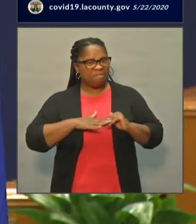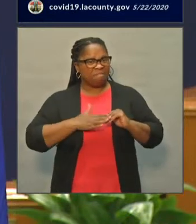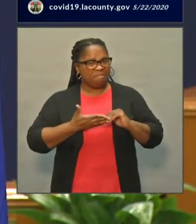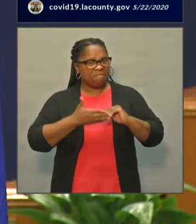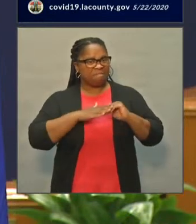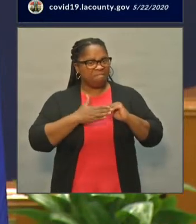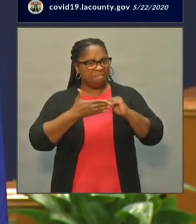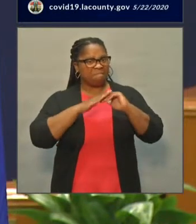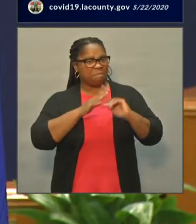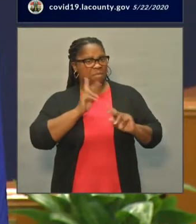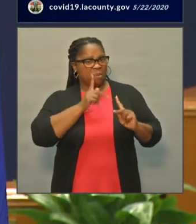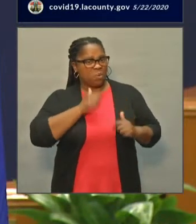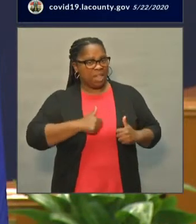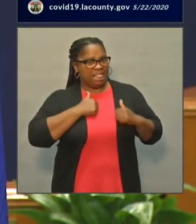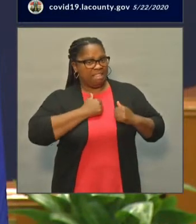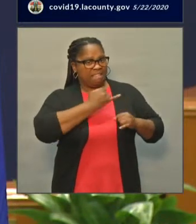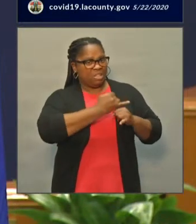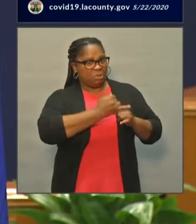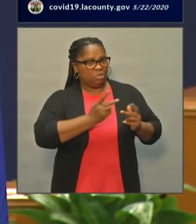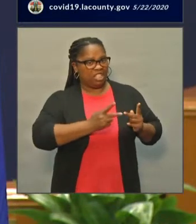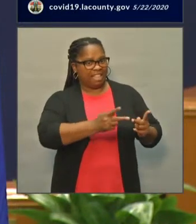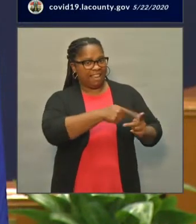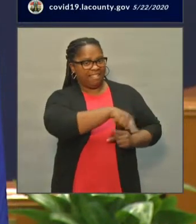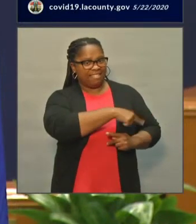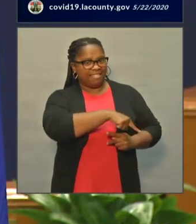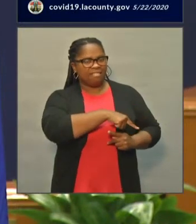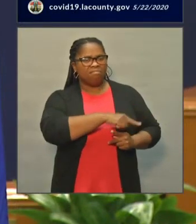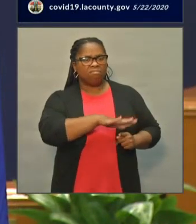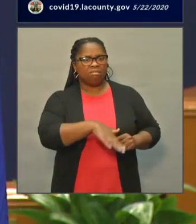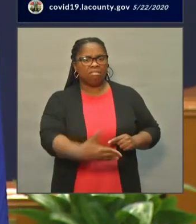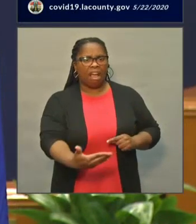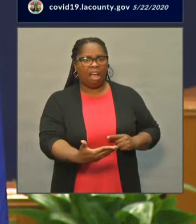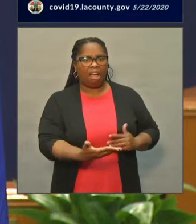living in institutional settings who have died from COVID-19.